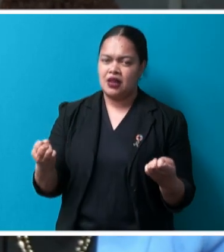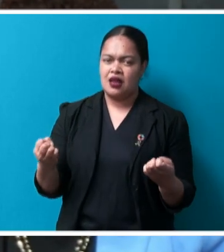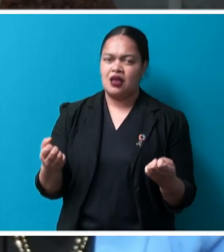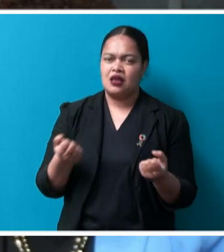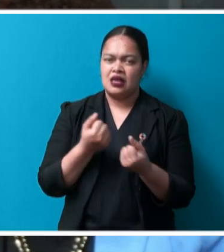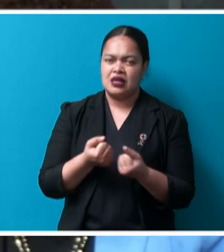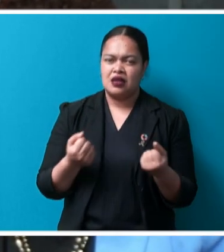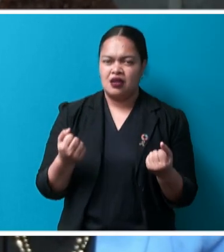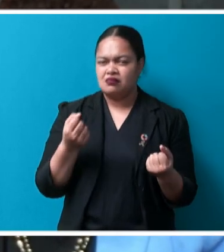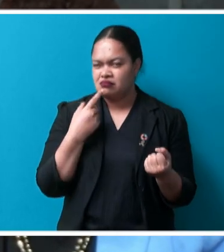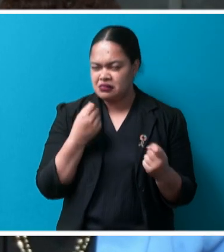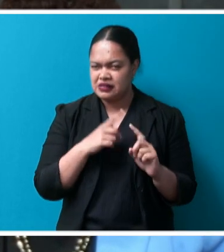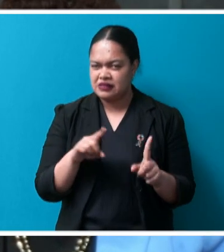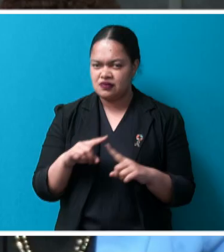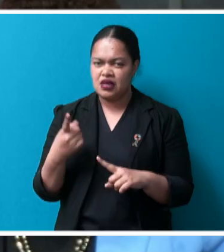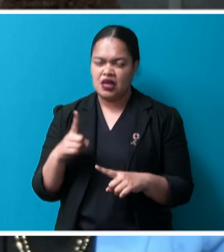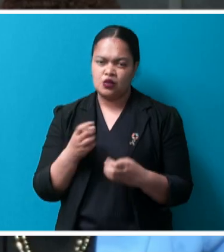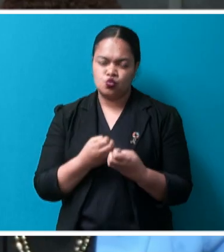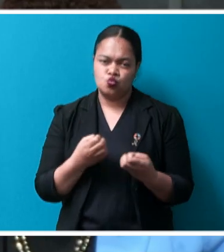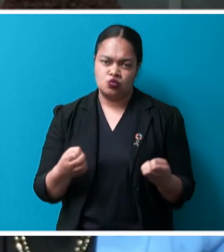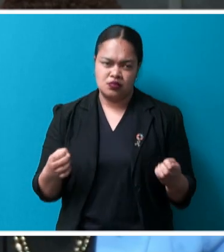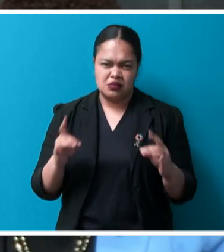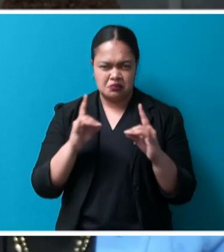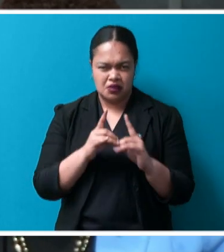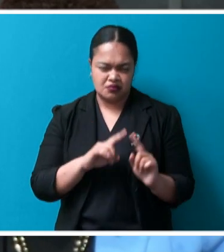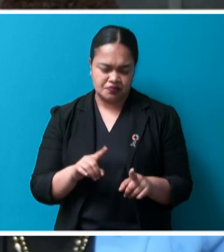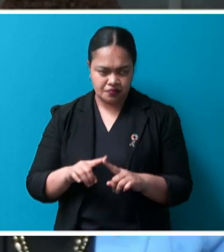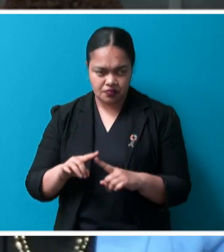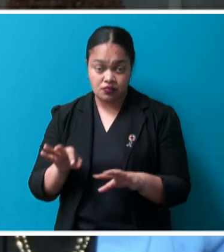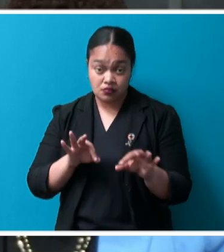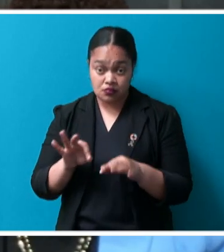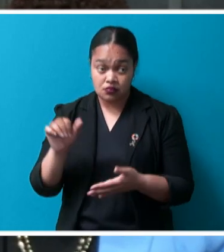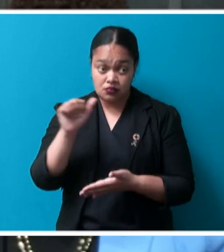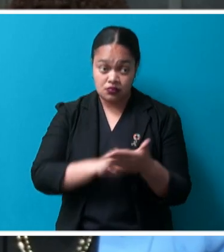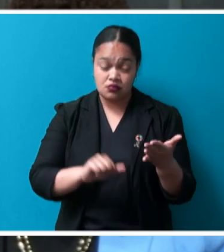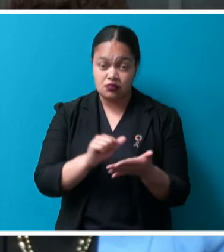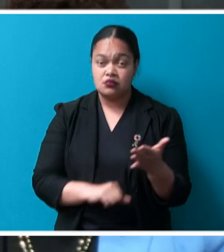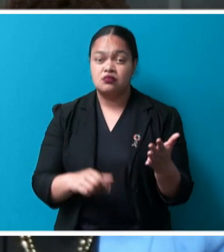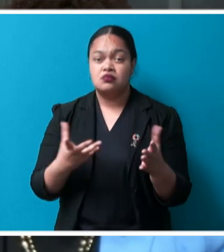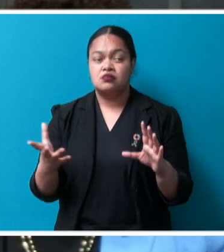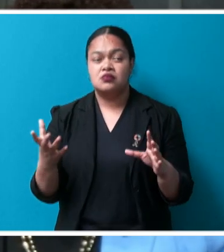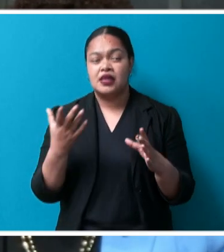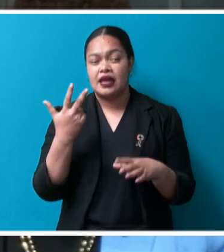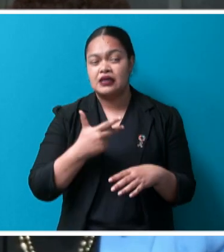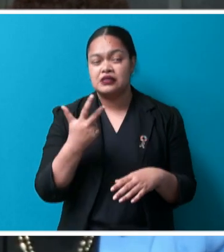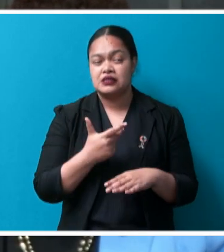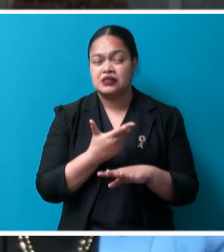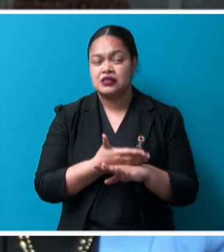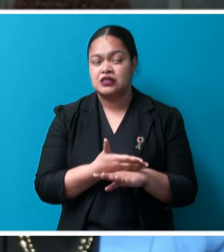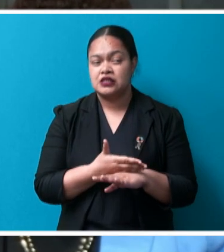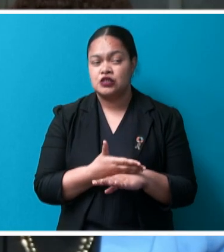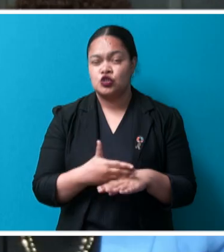And this has led to the execution of the replacement plan, such as the purchase and installations of 18 new floor mount